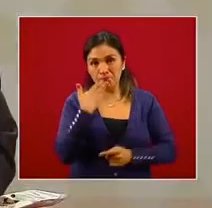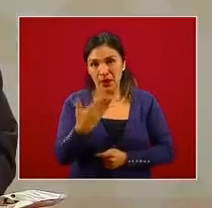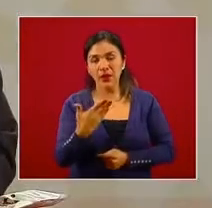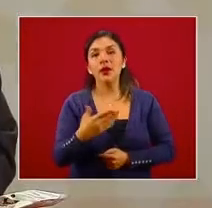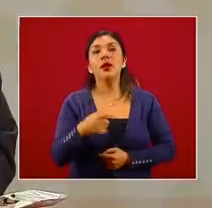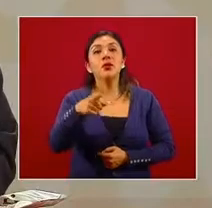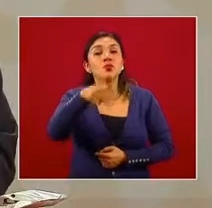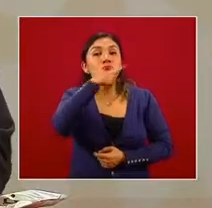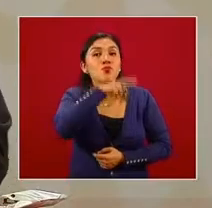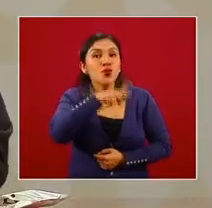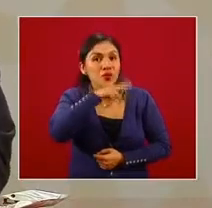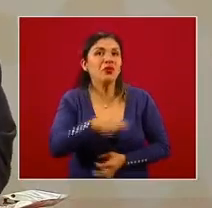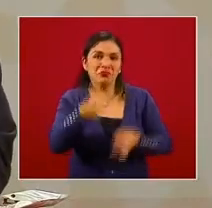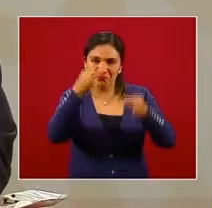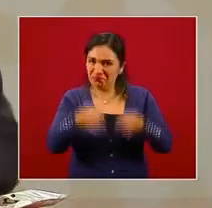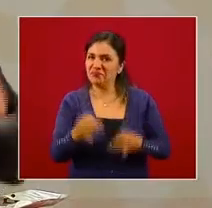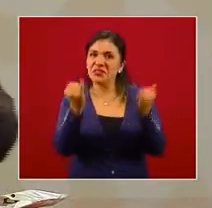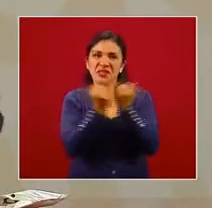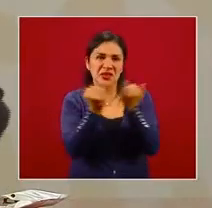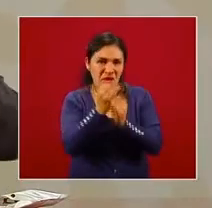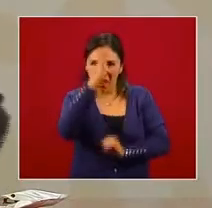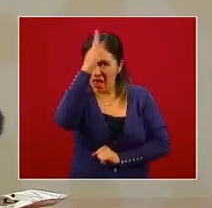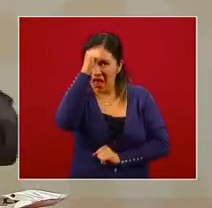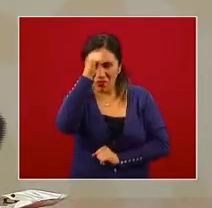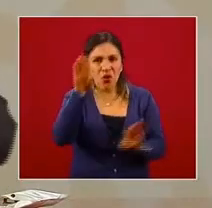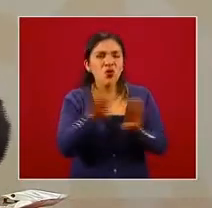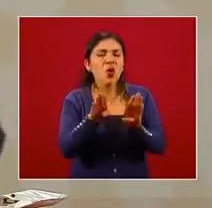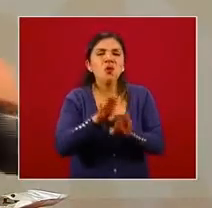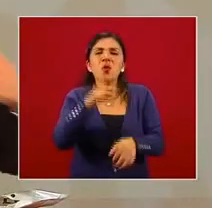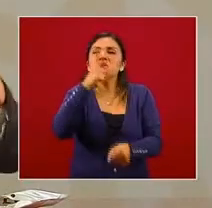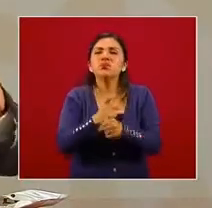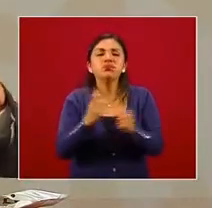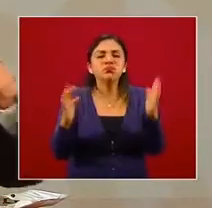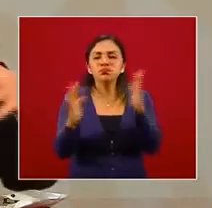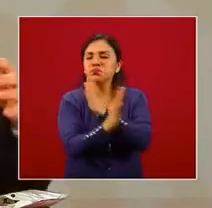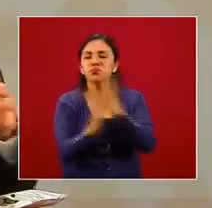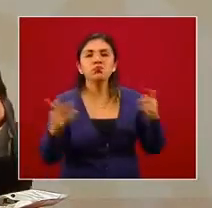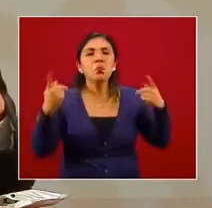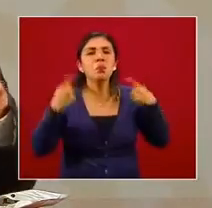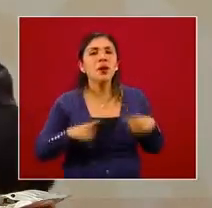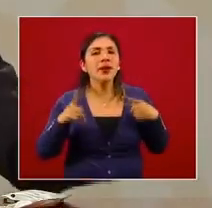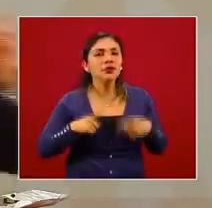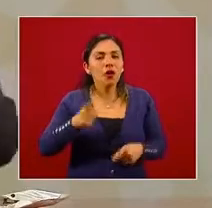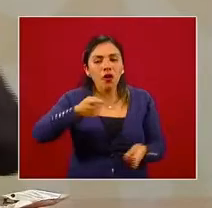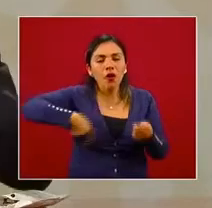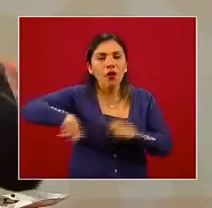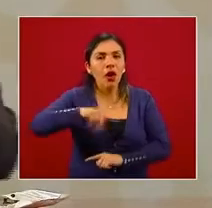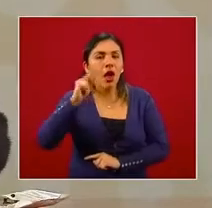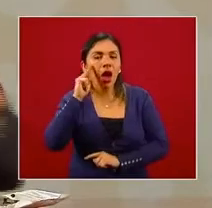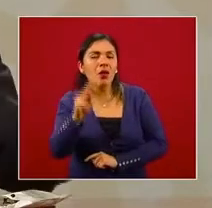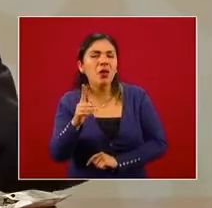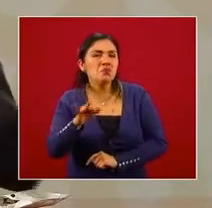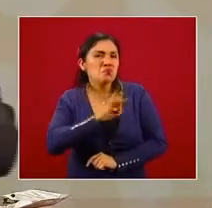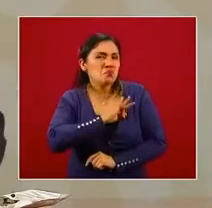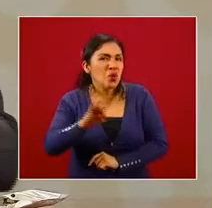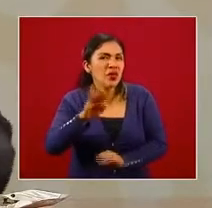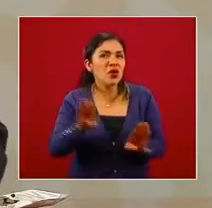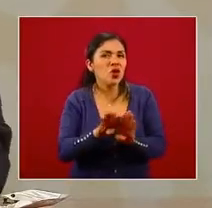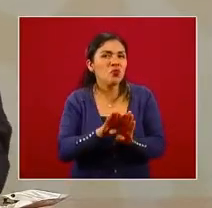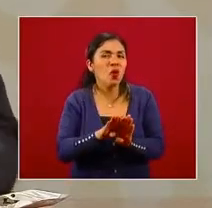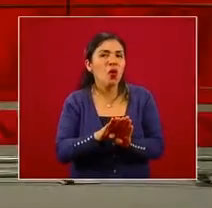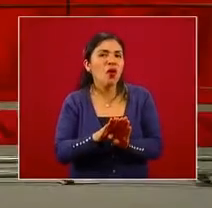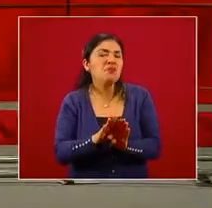question. It's a worry. It's a legitimate worry, especially in terms of local dynamics, because there could